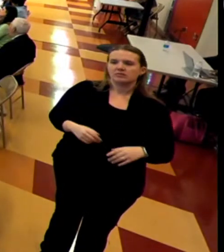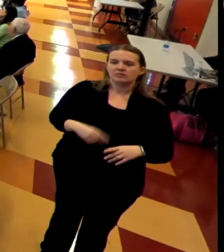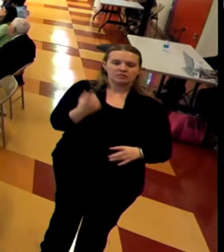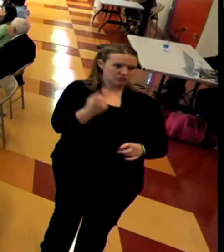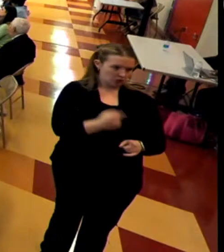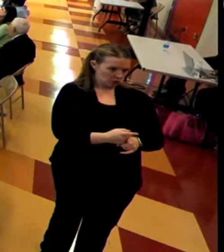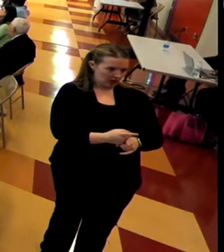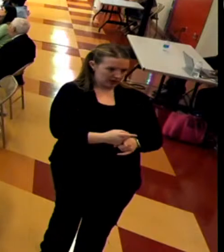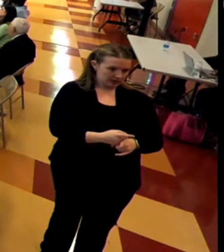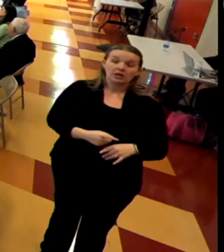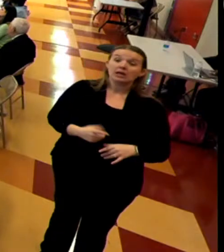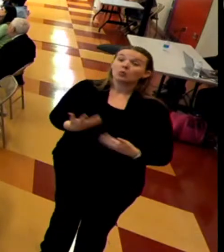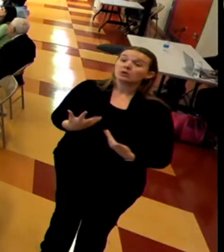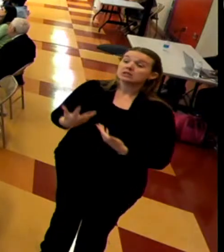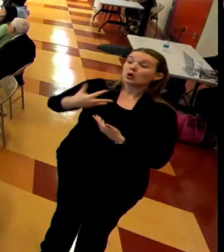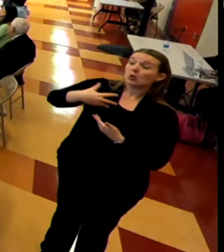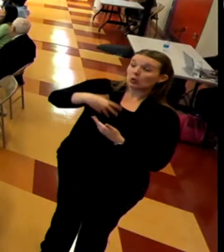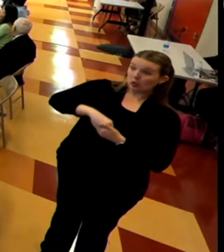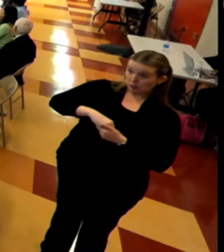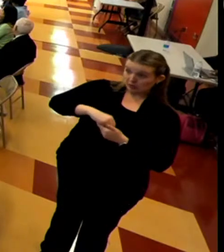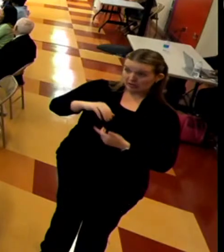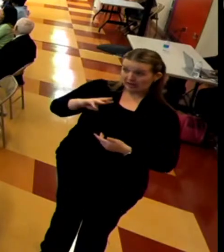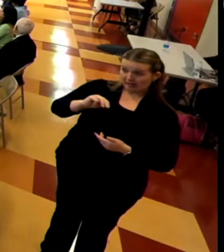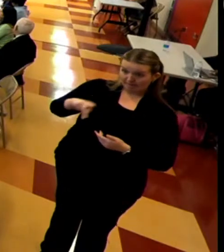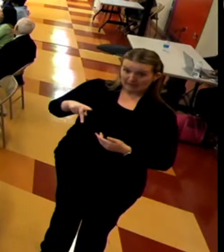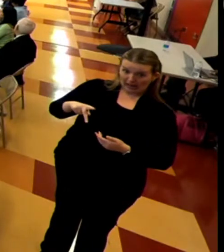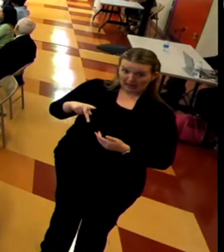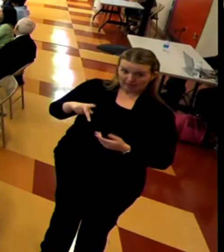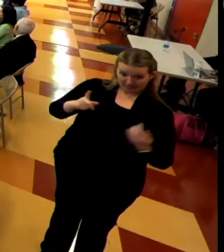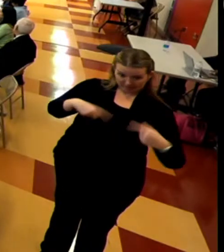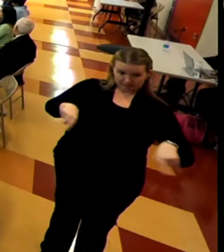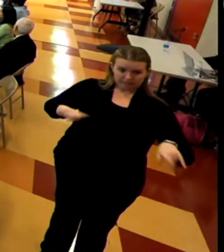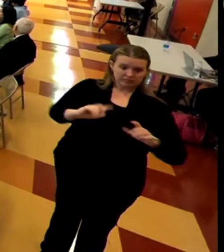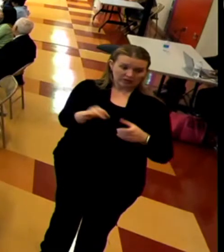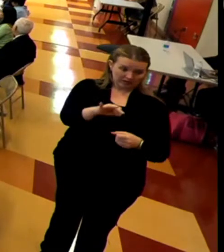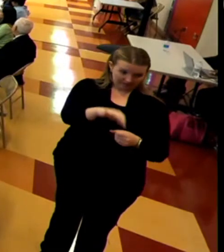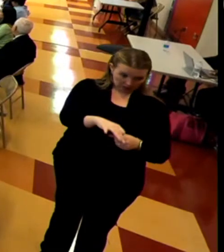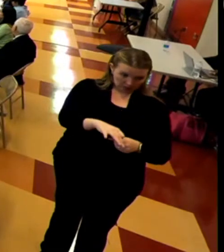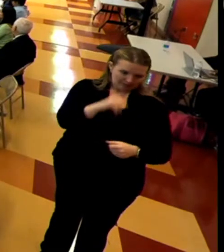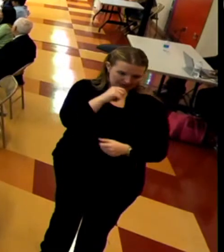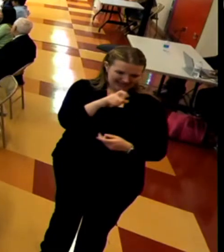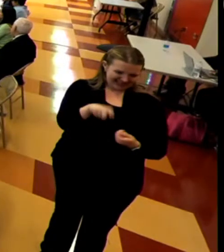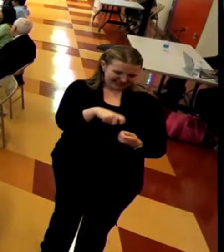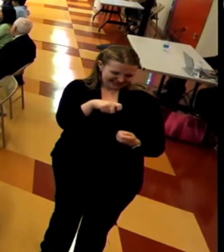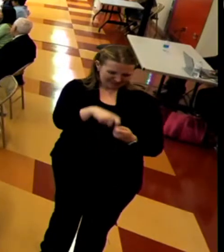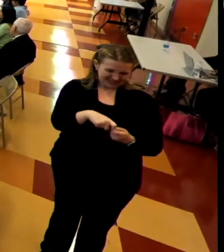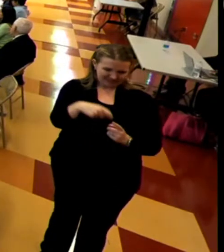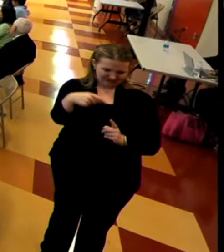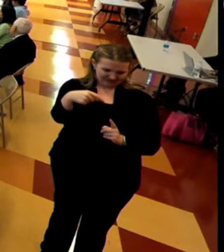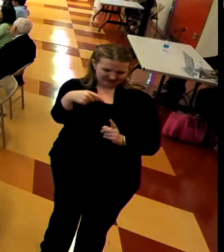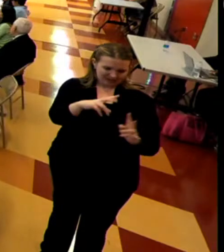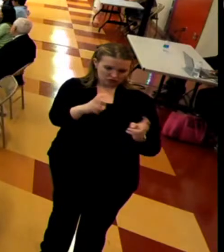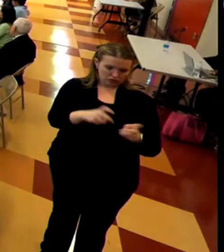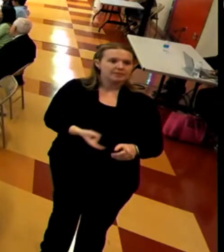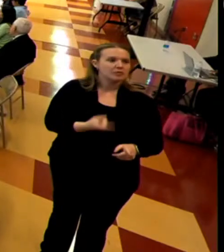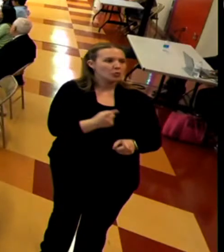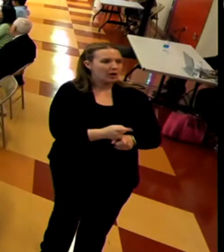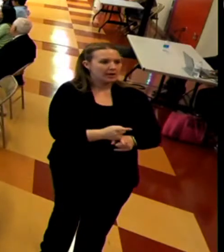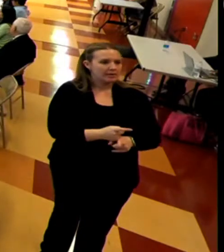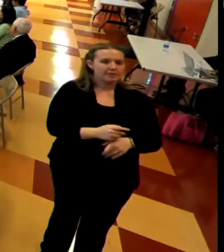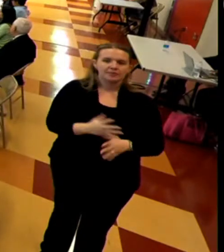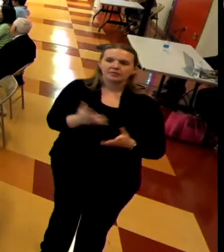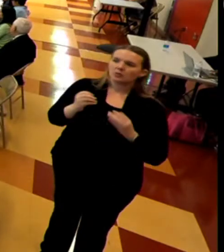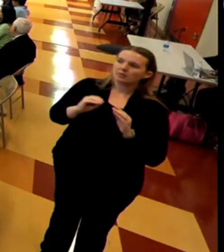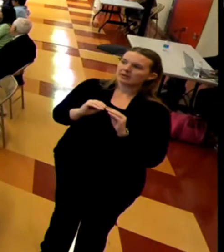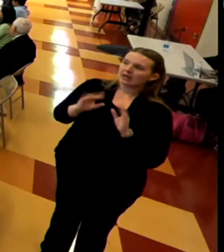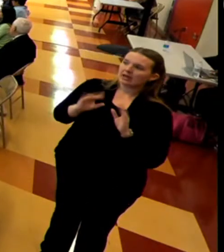It was included in a map that was voted on, but not this specific matter. No. Correct. Chair, for clarification,